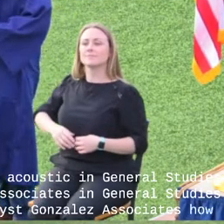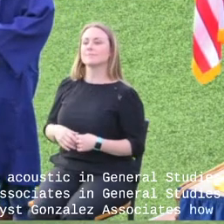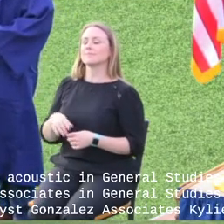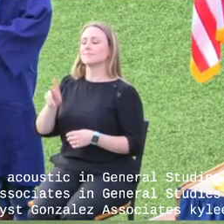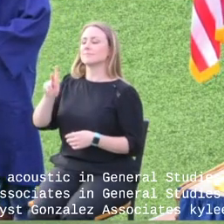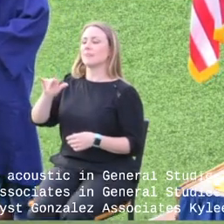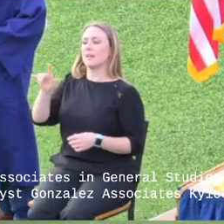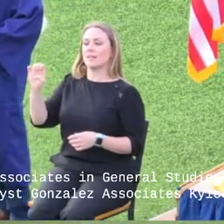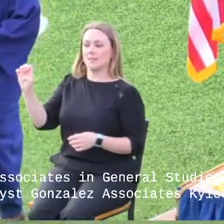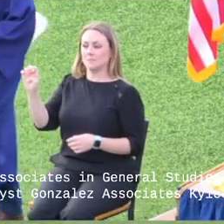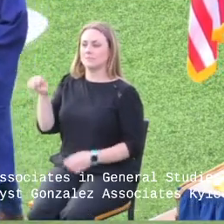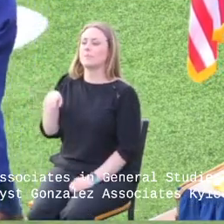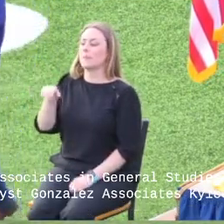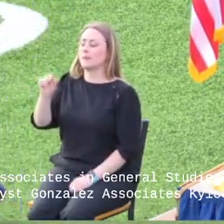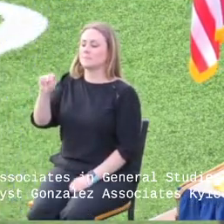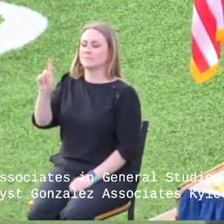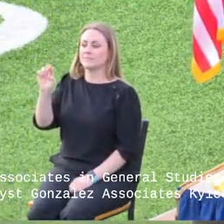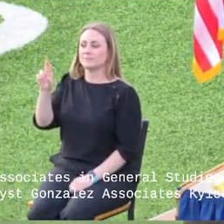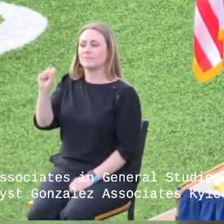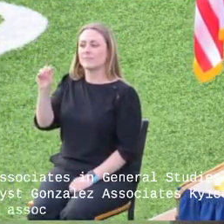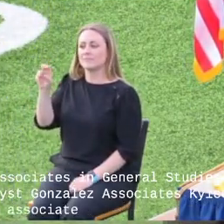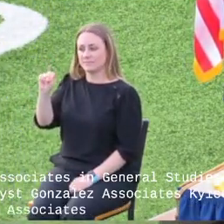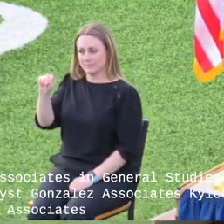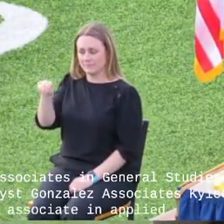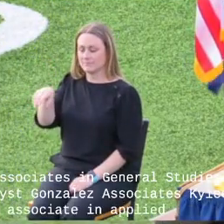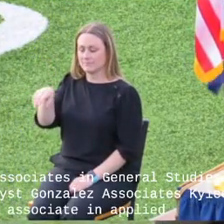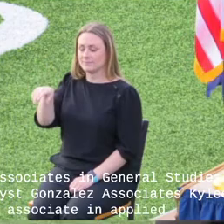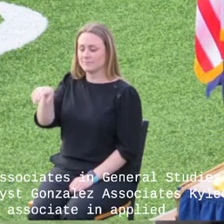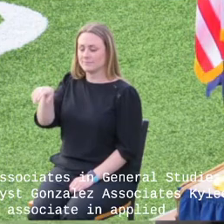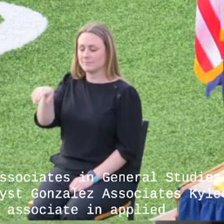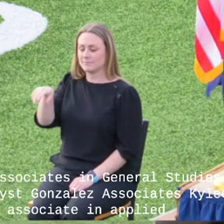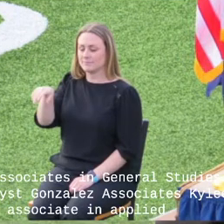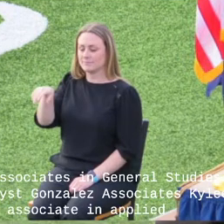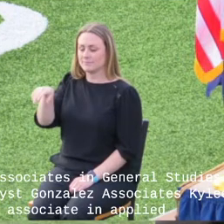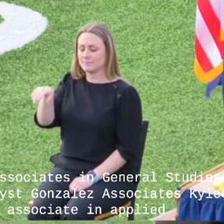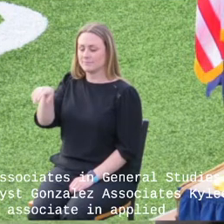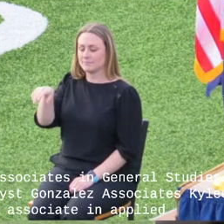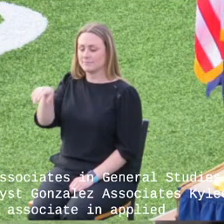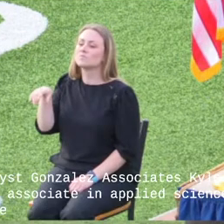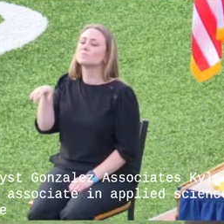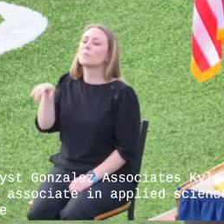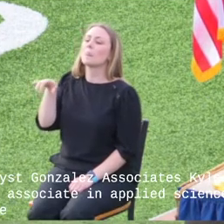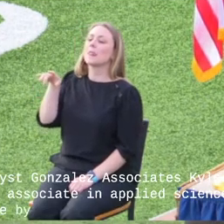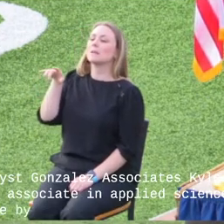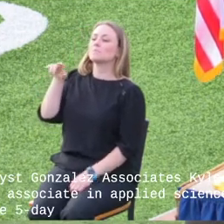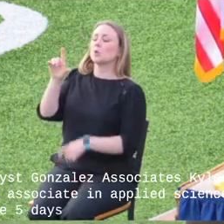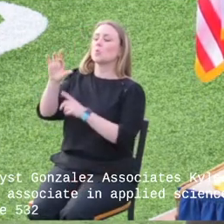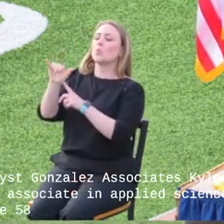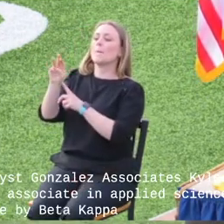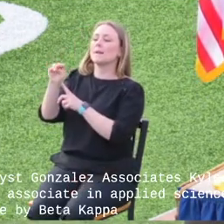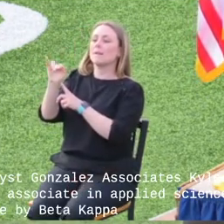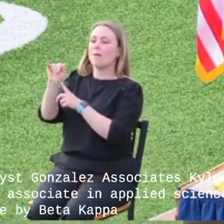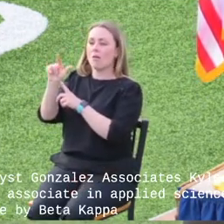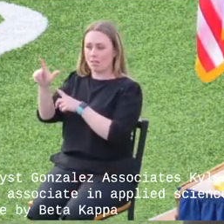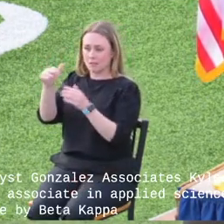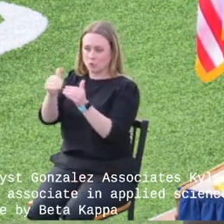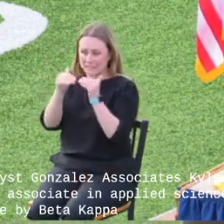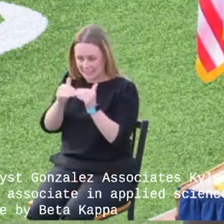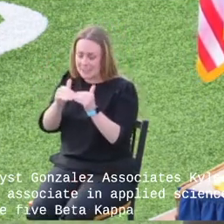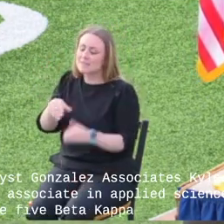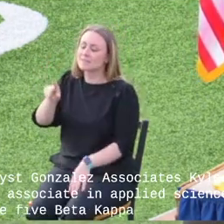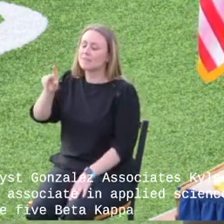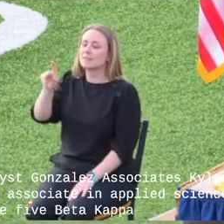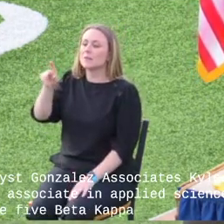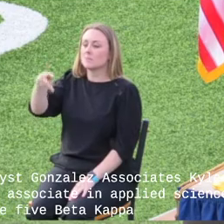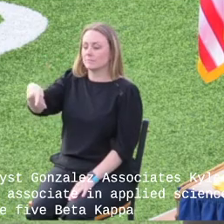Kylie Nicole Anderson, Associate in Applied Science, Criminal Justice, Phi Theta Kappa.